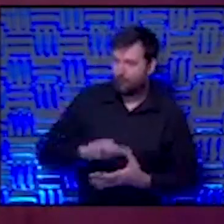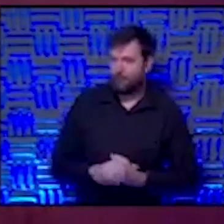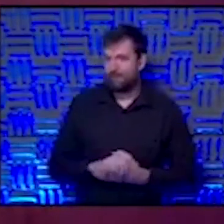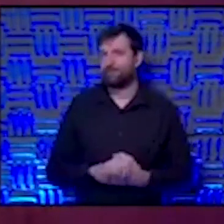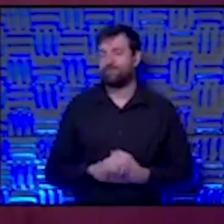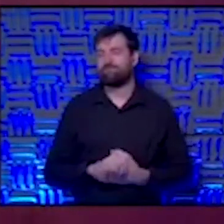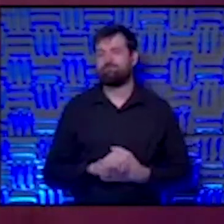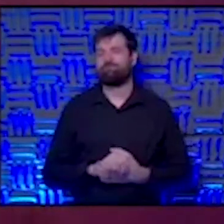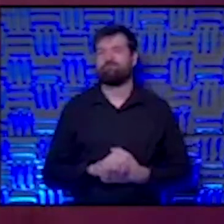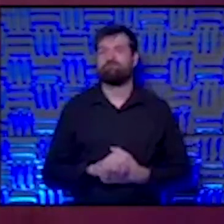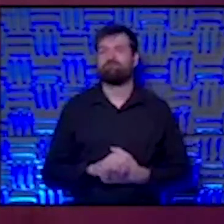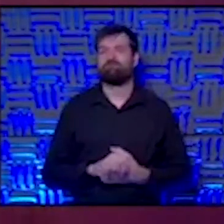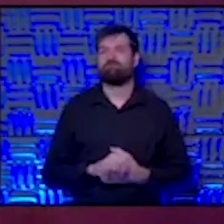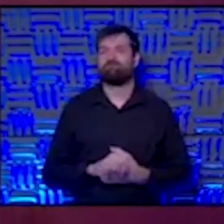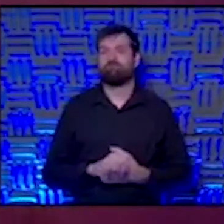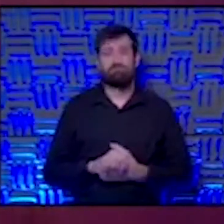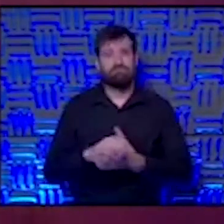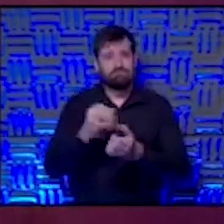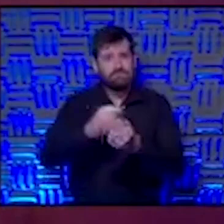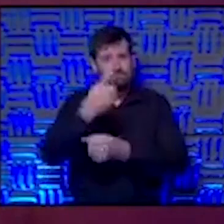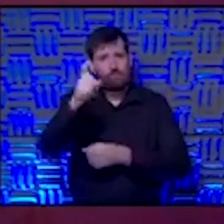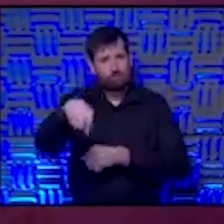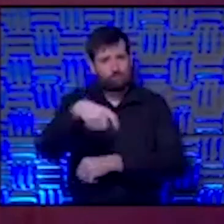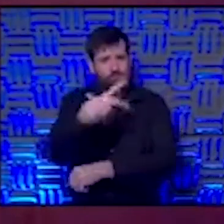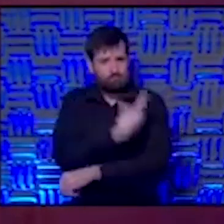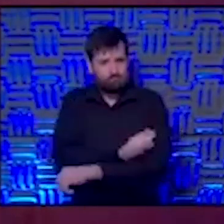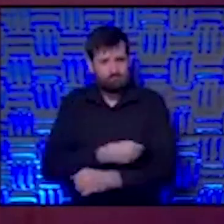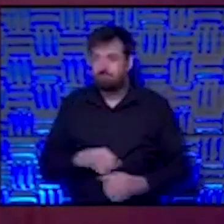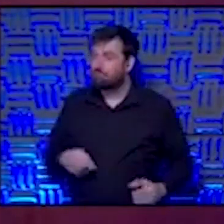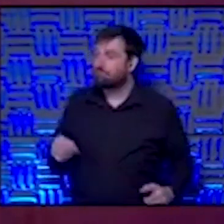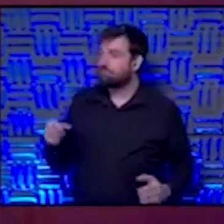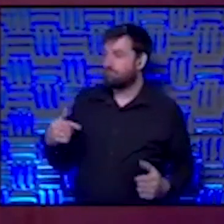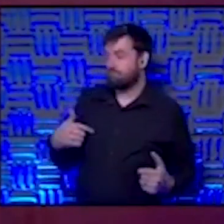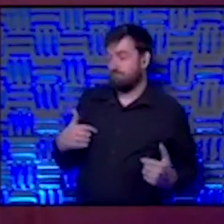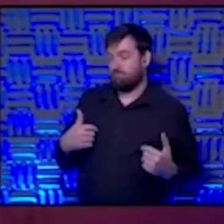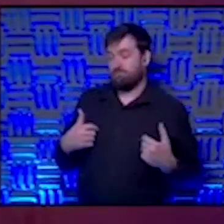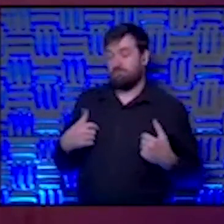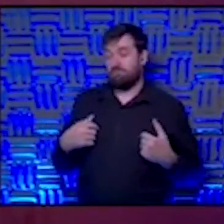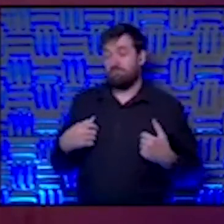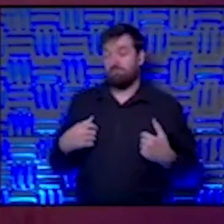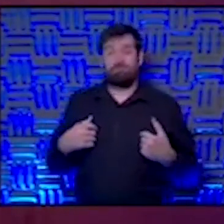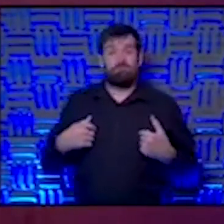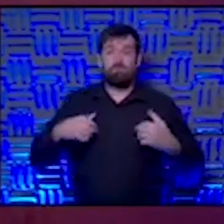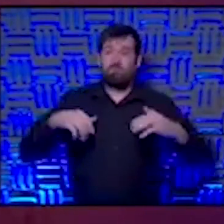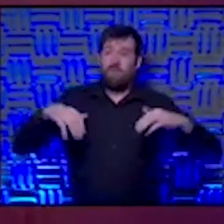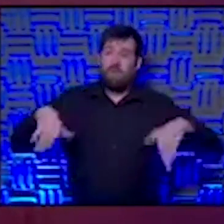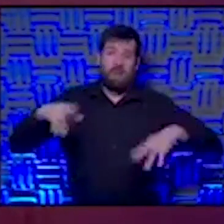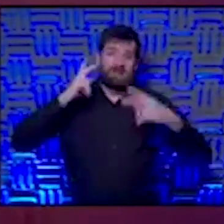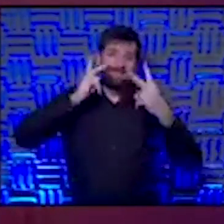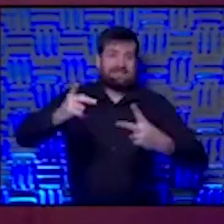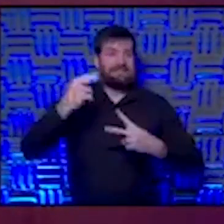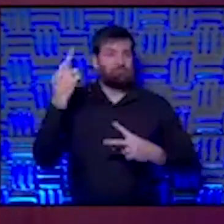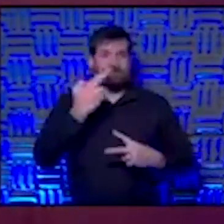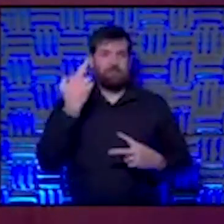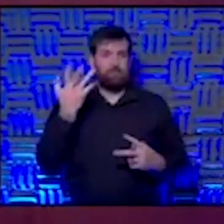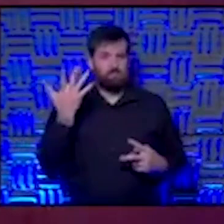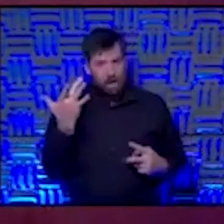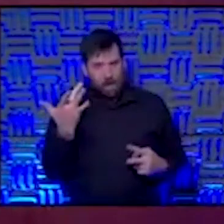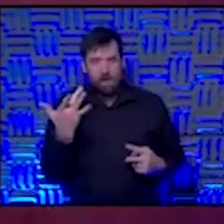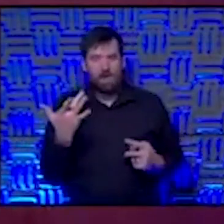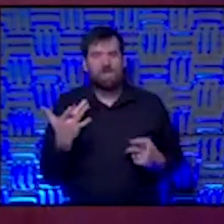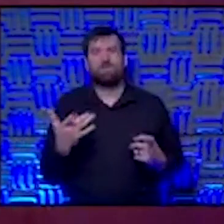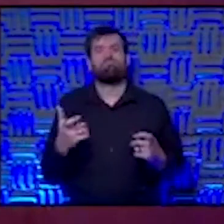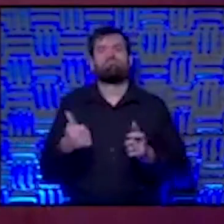No. So everybody should get it. Yeah. I mean, we don't have a reason, I have yet to see a reason that